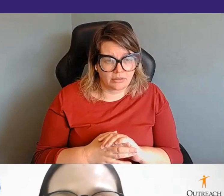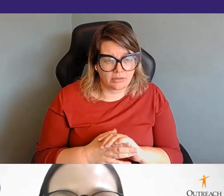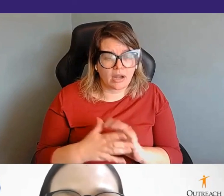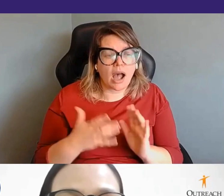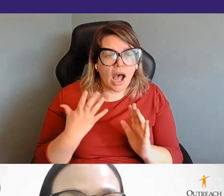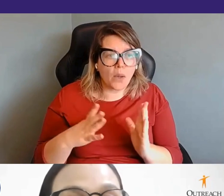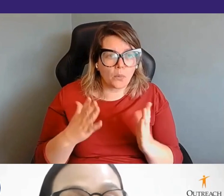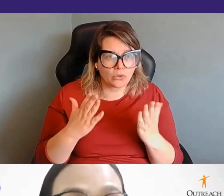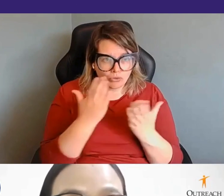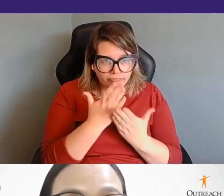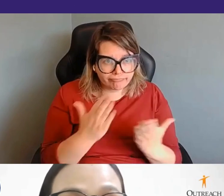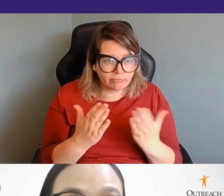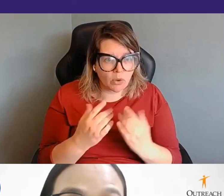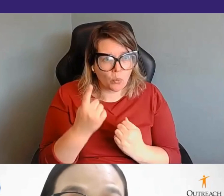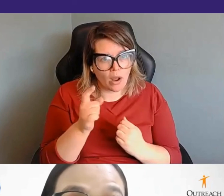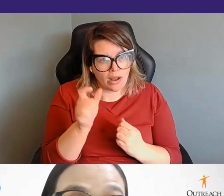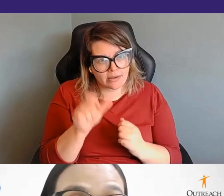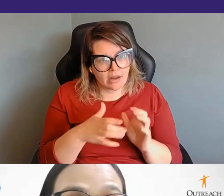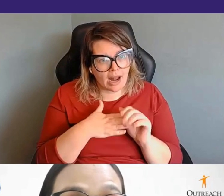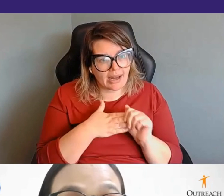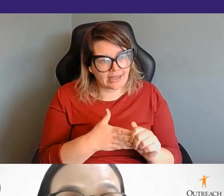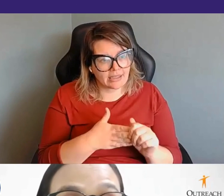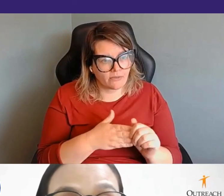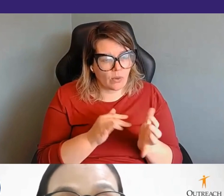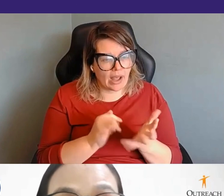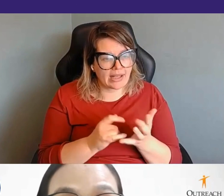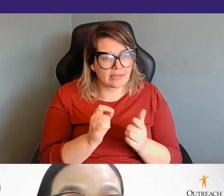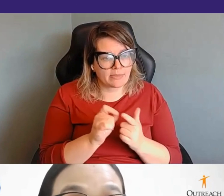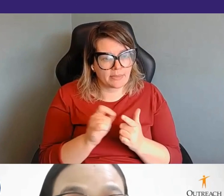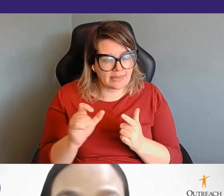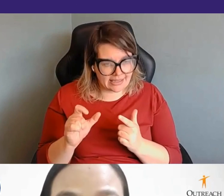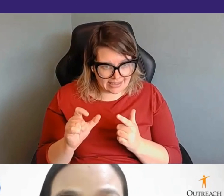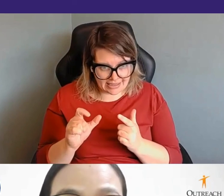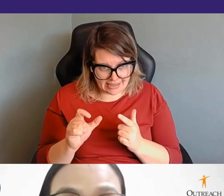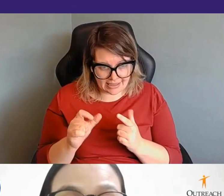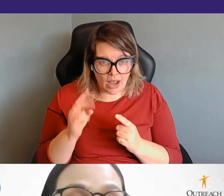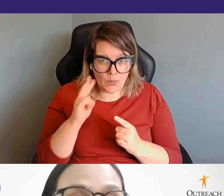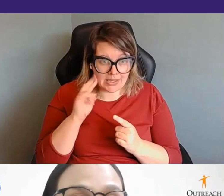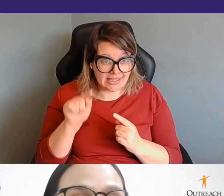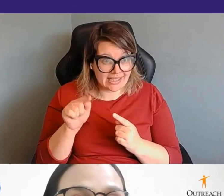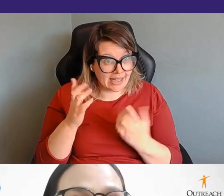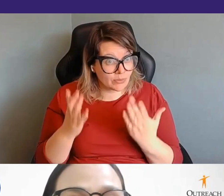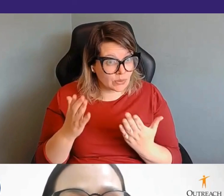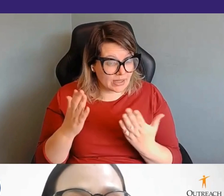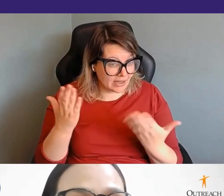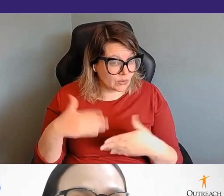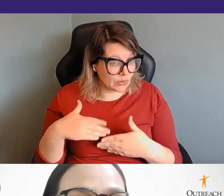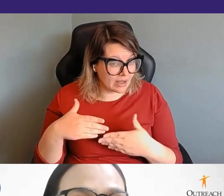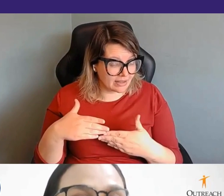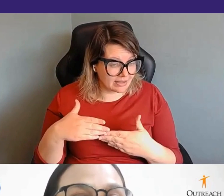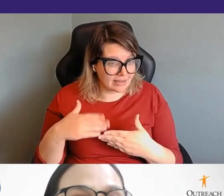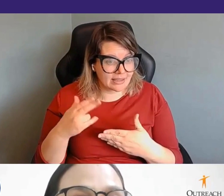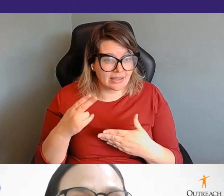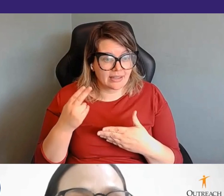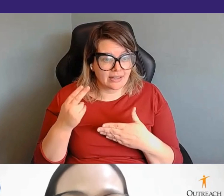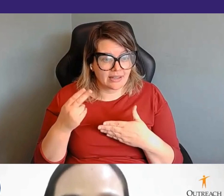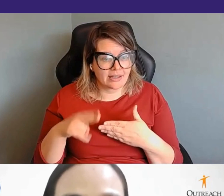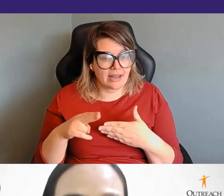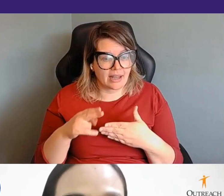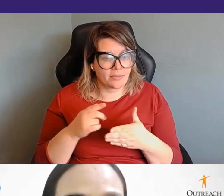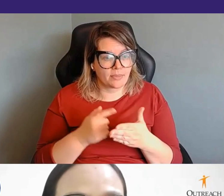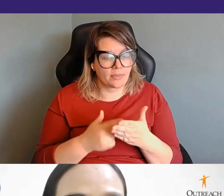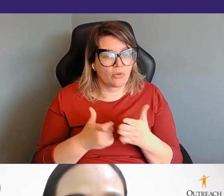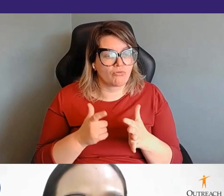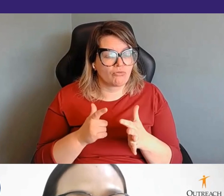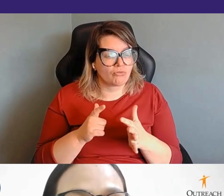recognize one of the leaders of SBPC. I've seen him tonight. His name is Raider